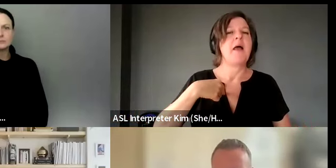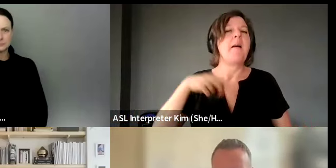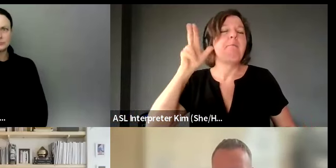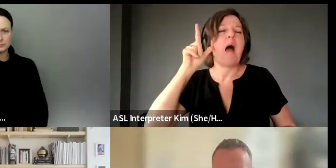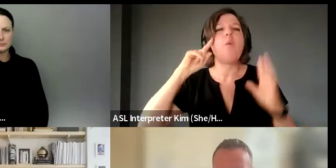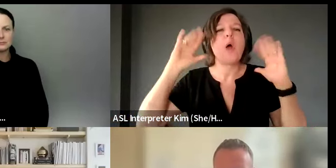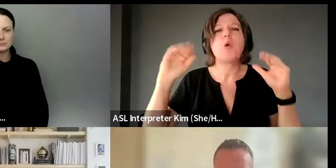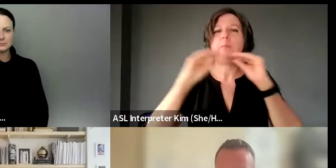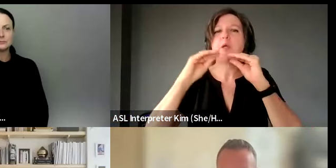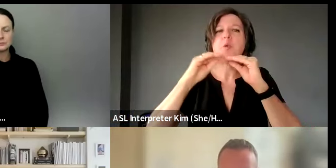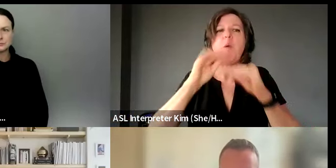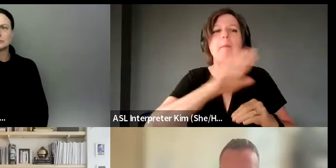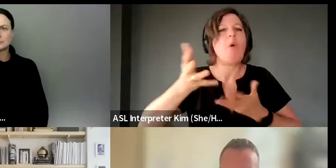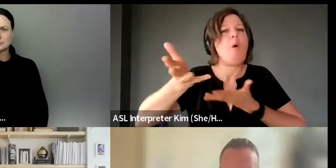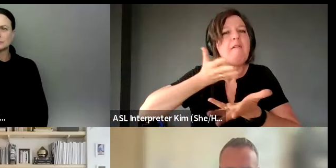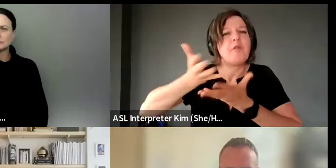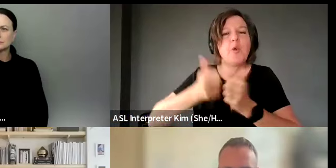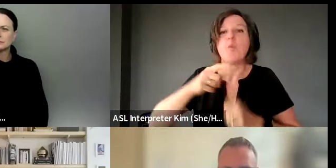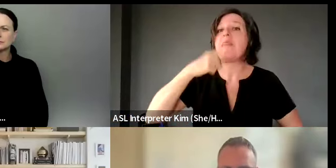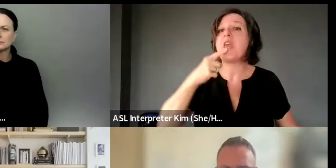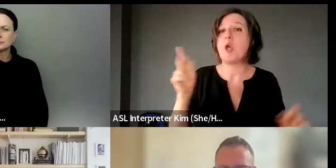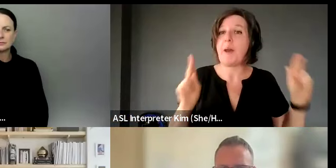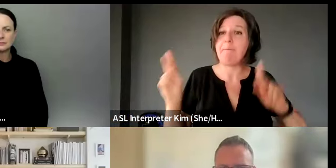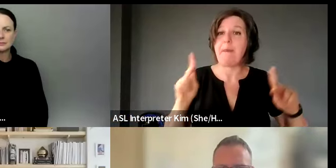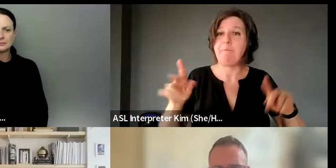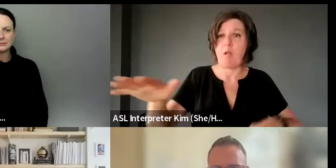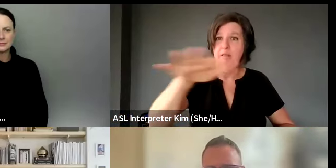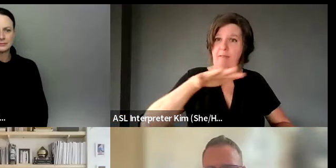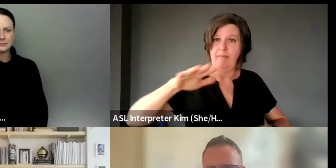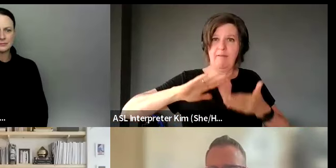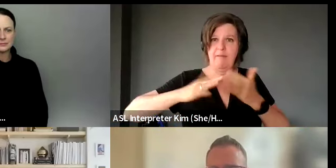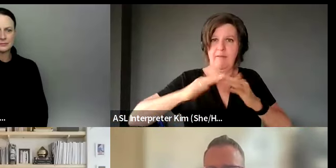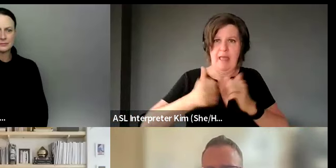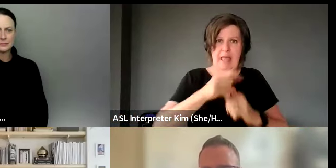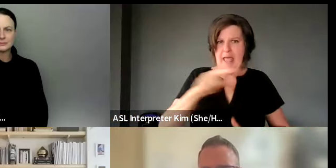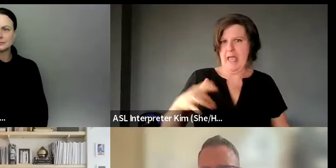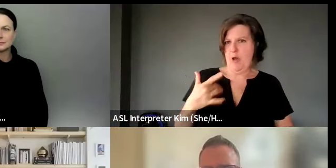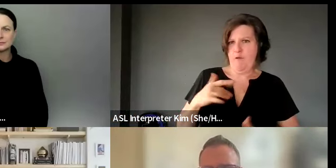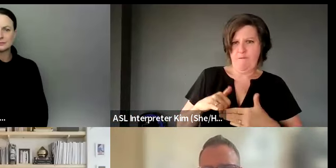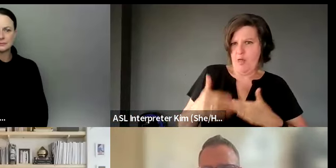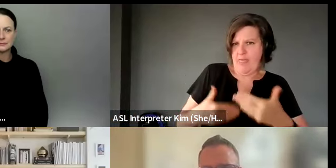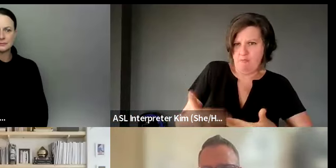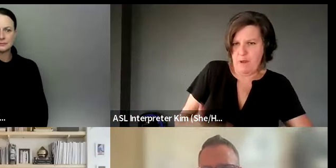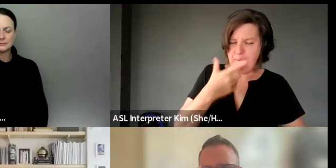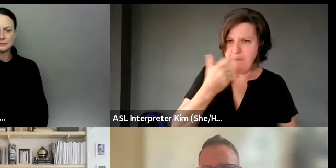the hearing people, the communities. Like, what, how do you think was that? I mean,